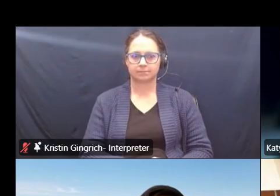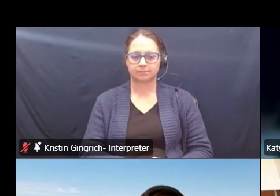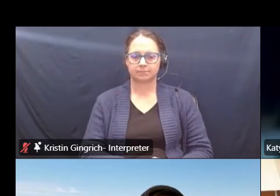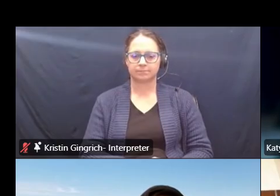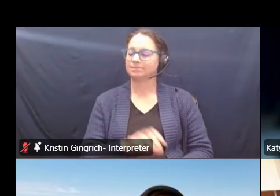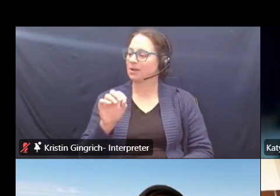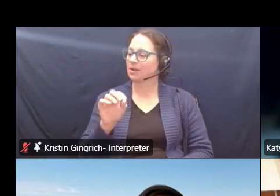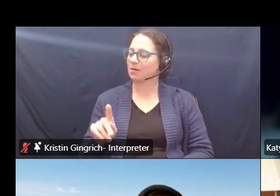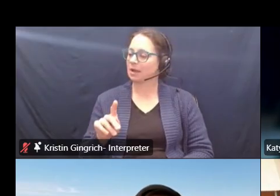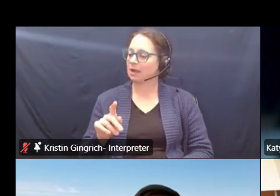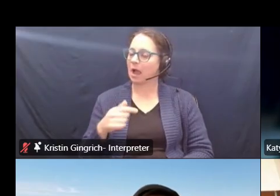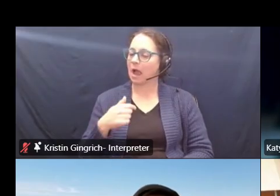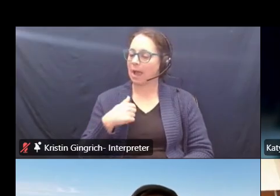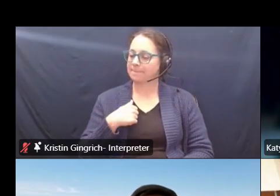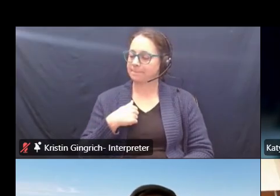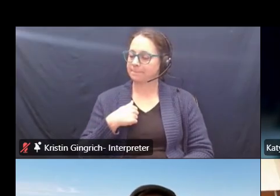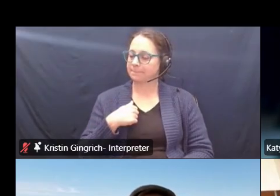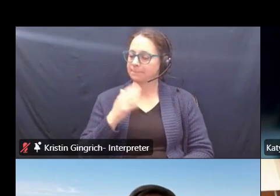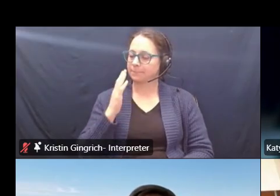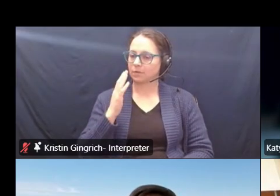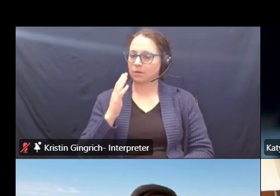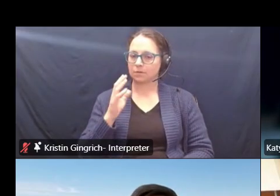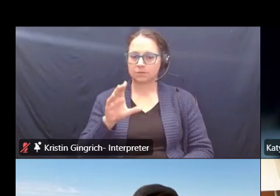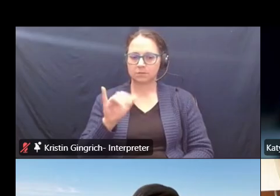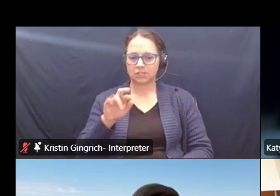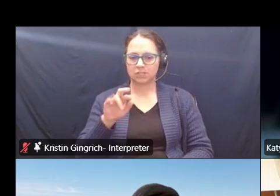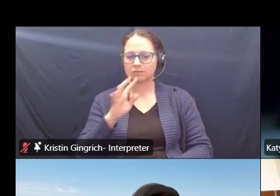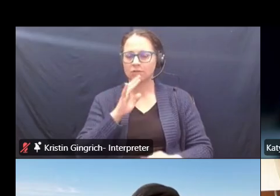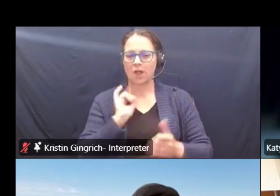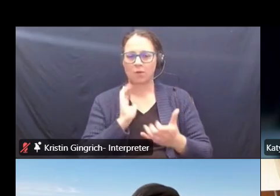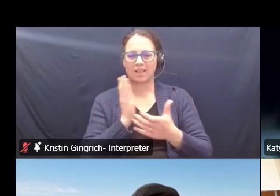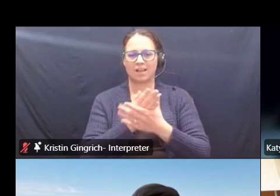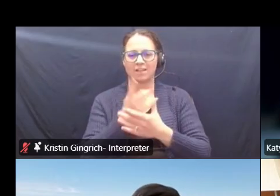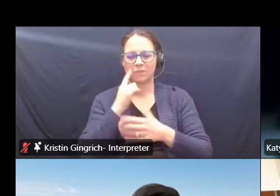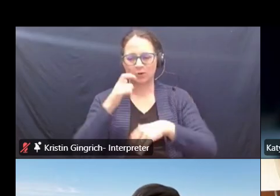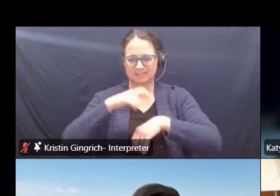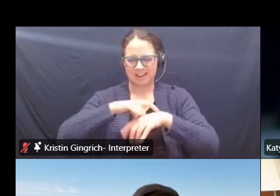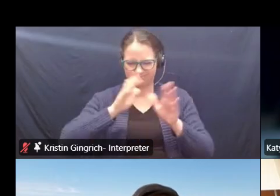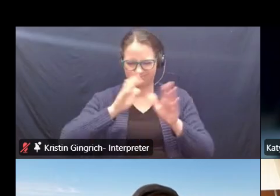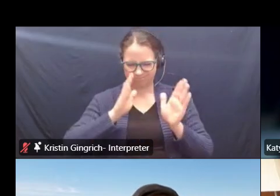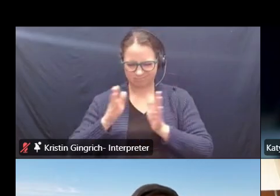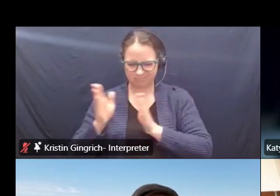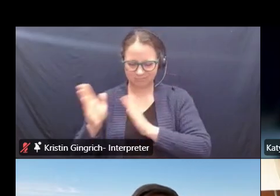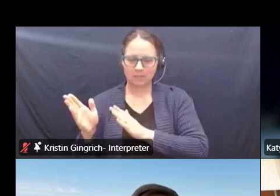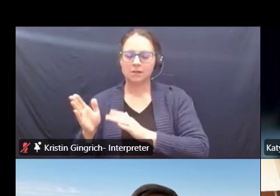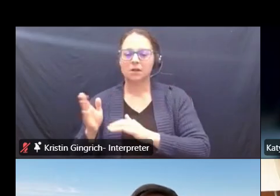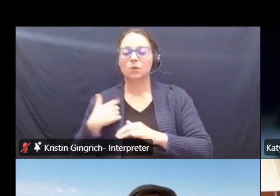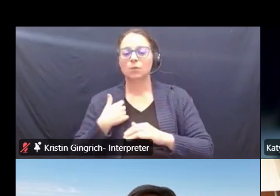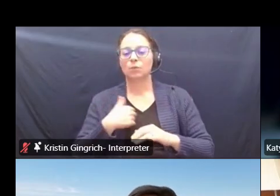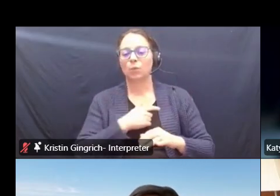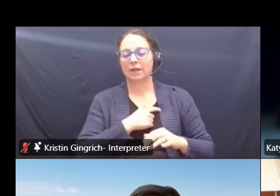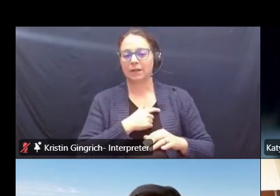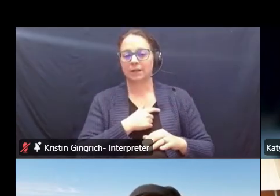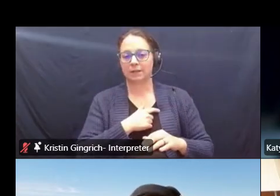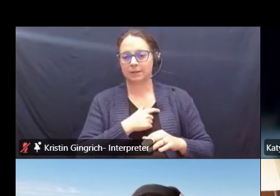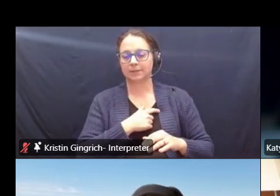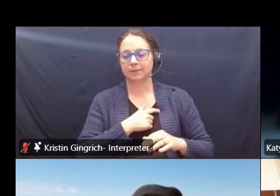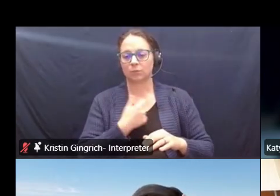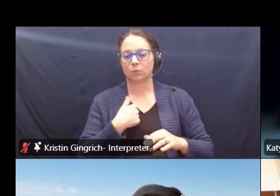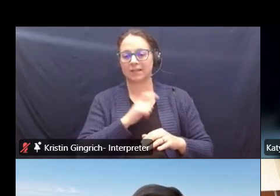Okay, I am going to intervene for the sake of time. We need